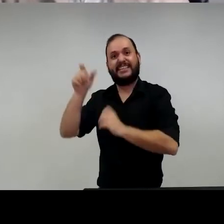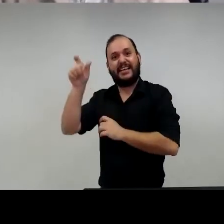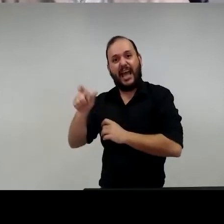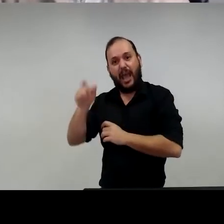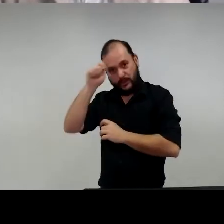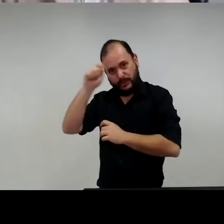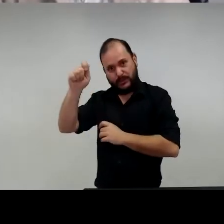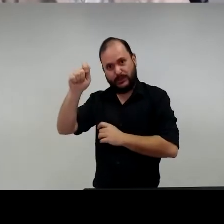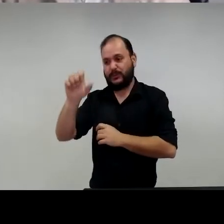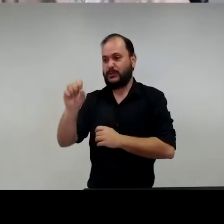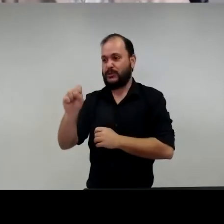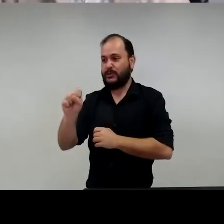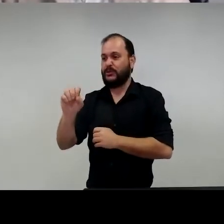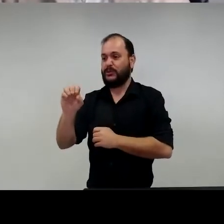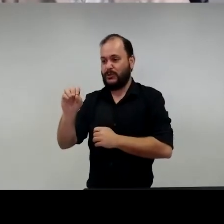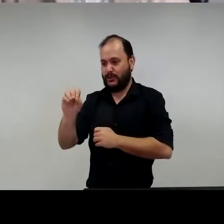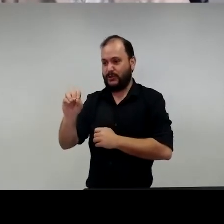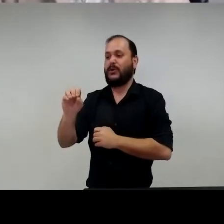Pointurier-Pournin